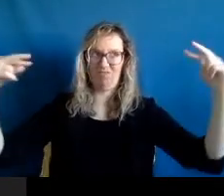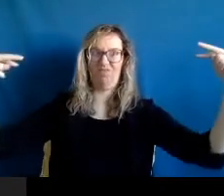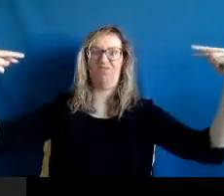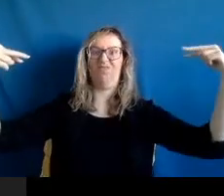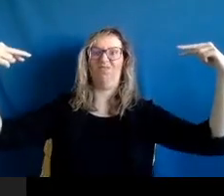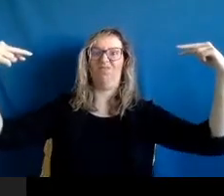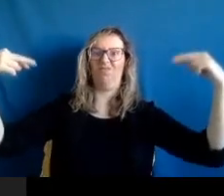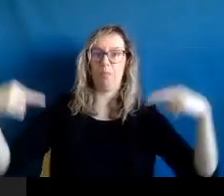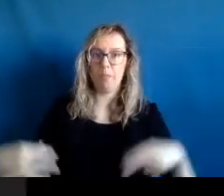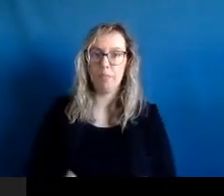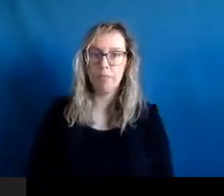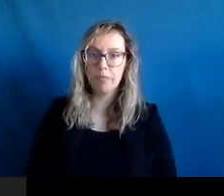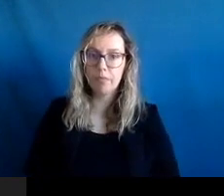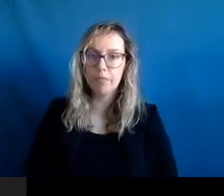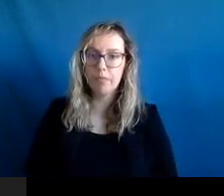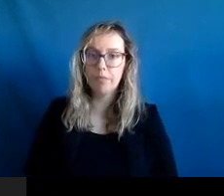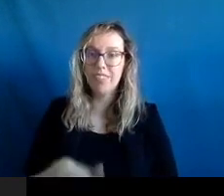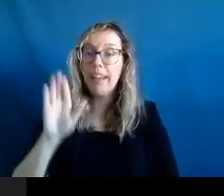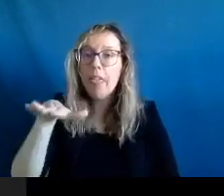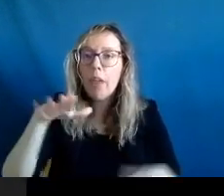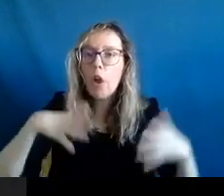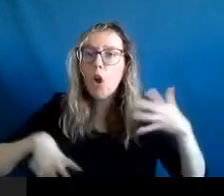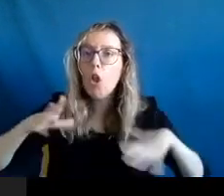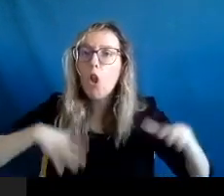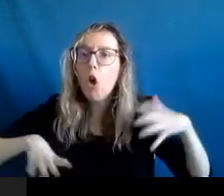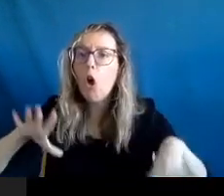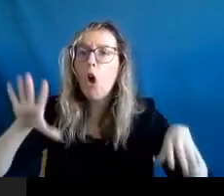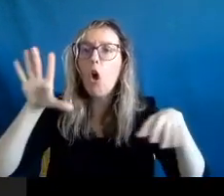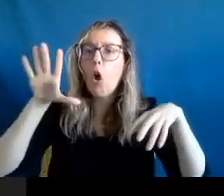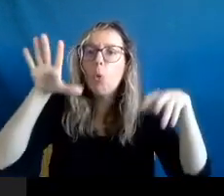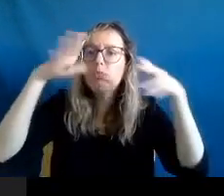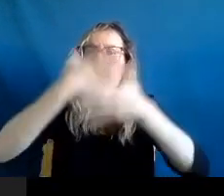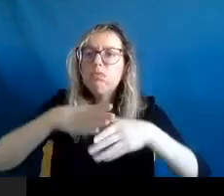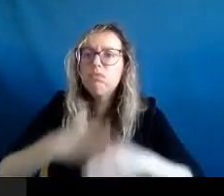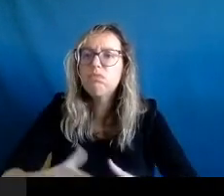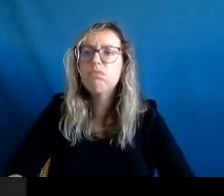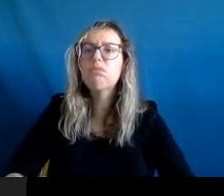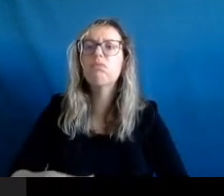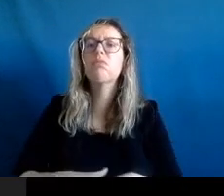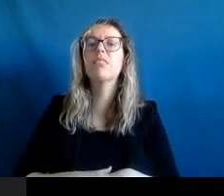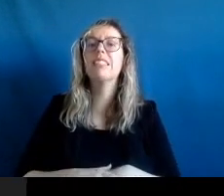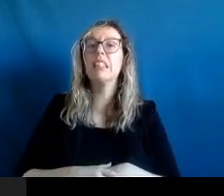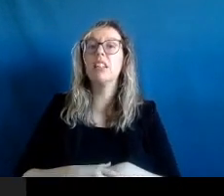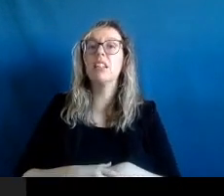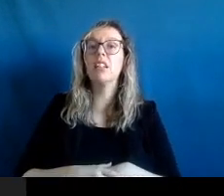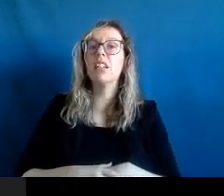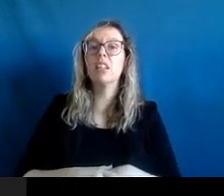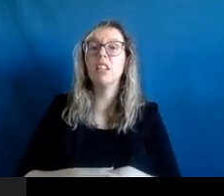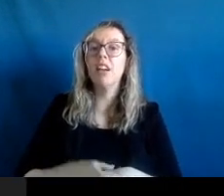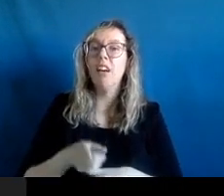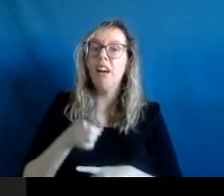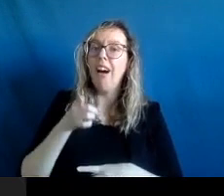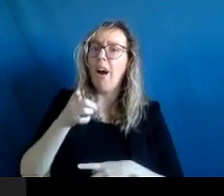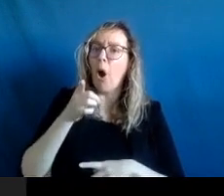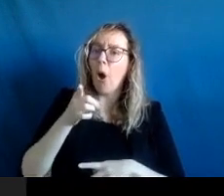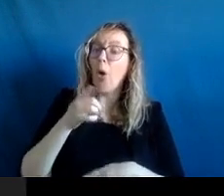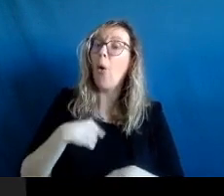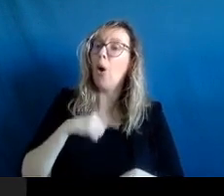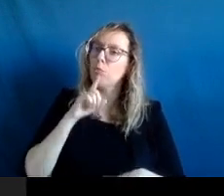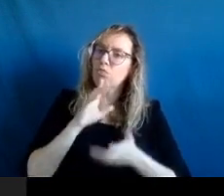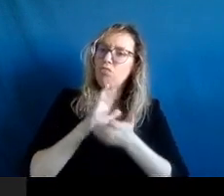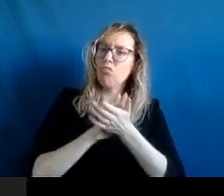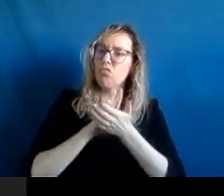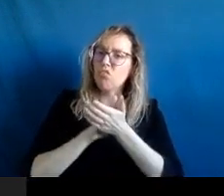They divided my garments among them. And for my raiment they cast lots. From you comes my praise in the